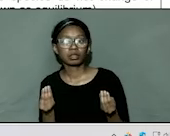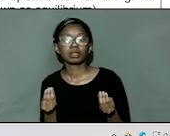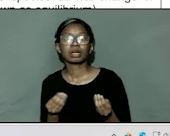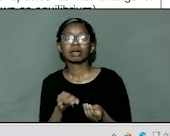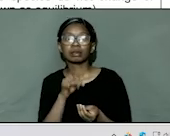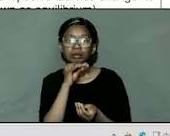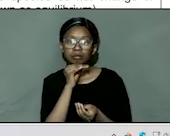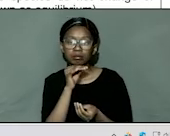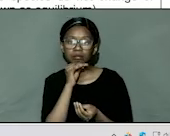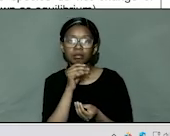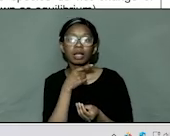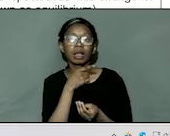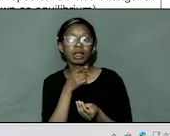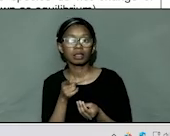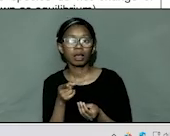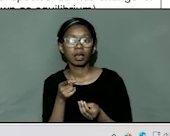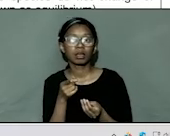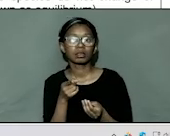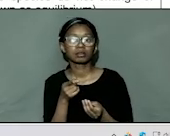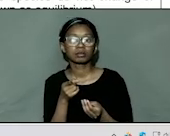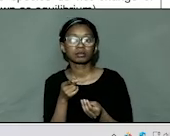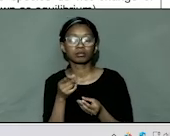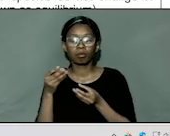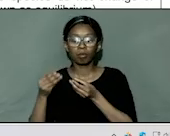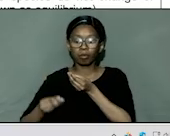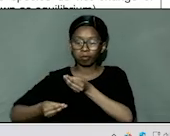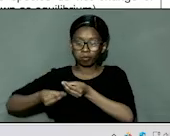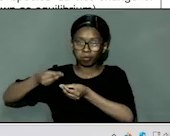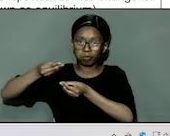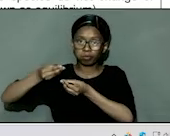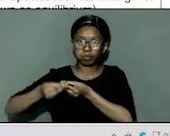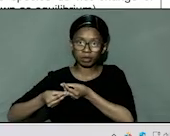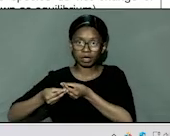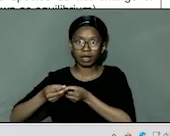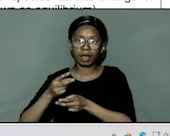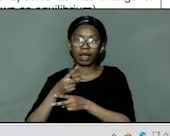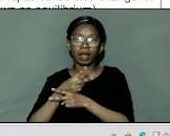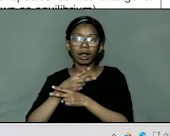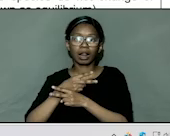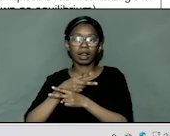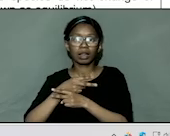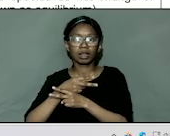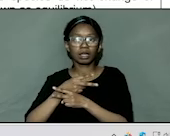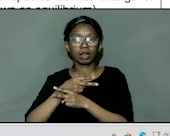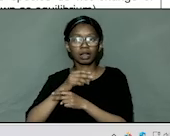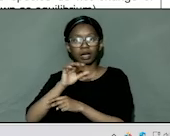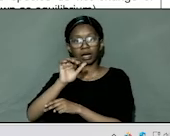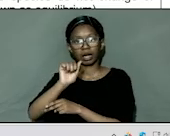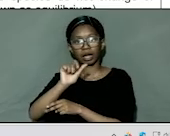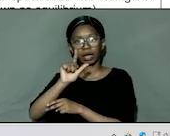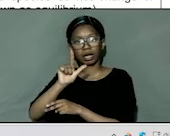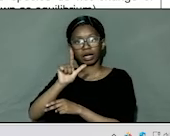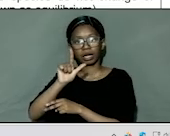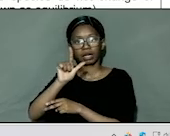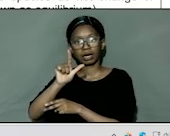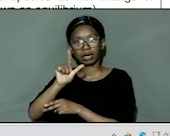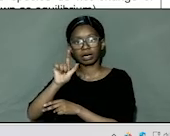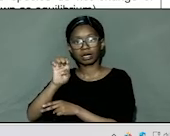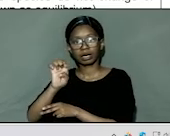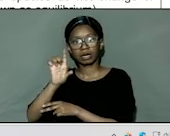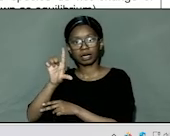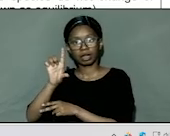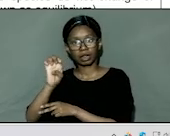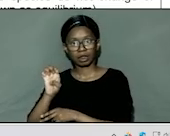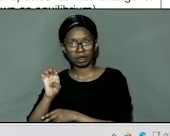the allele. Please note this. They pass the what? The